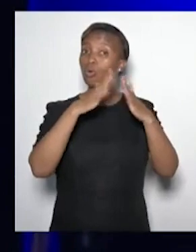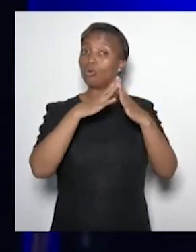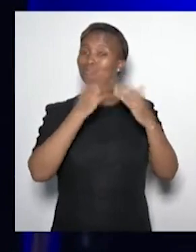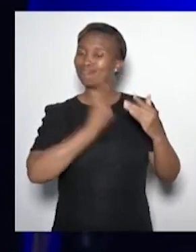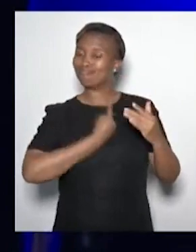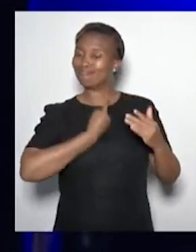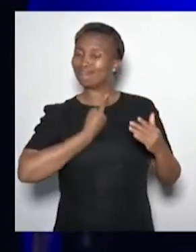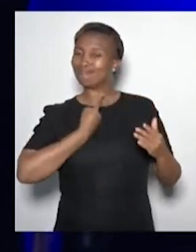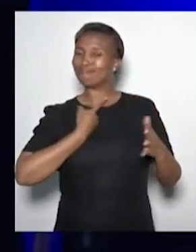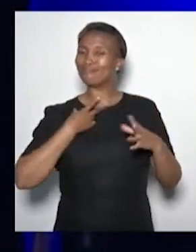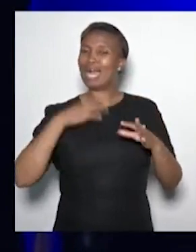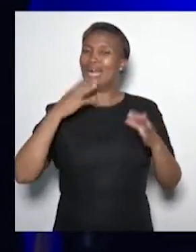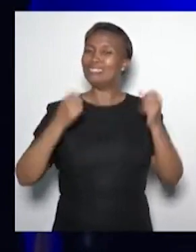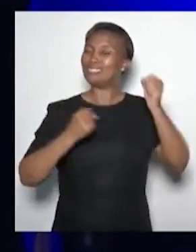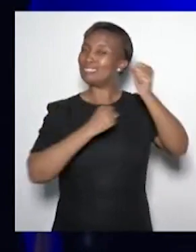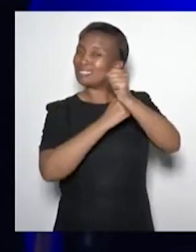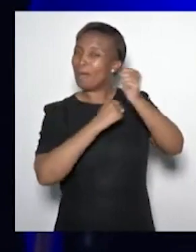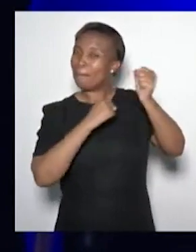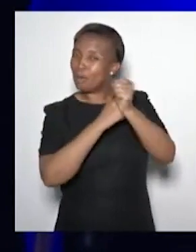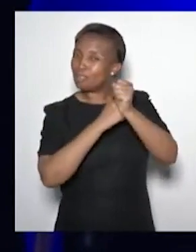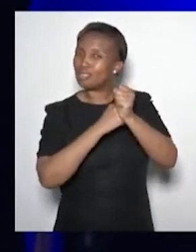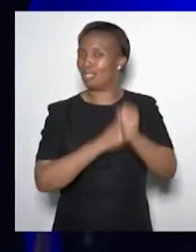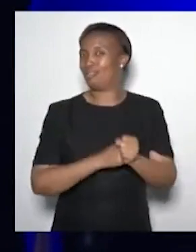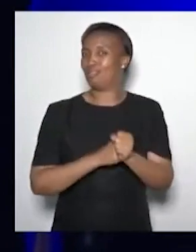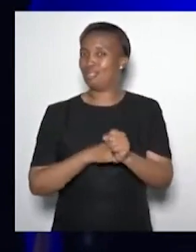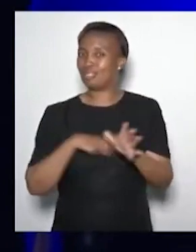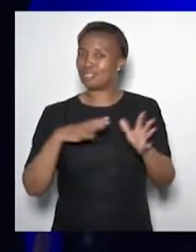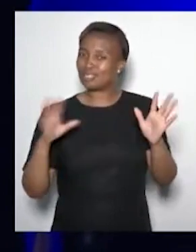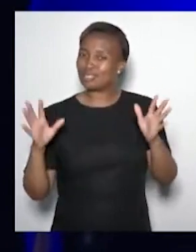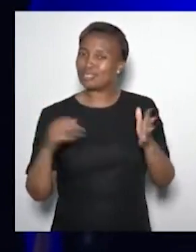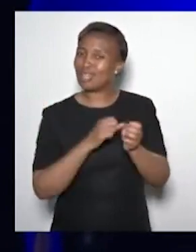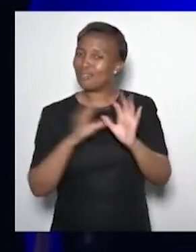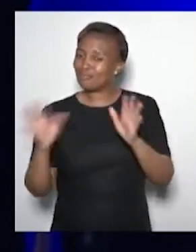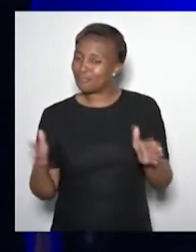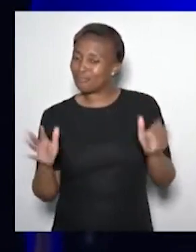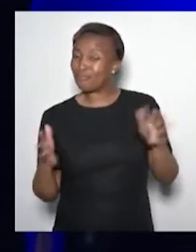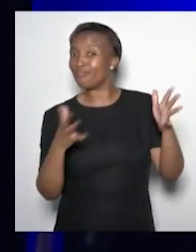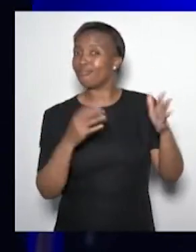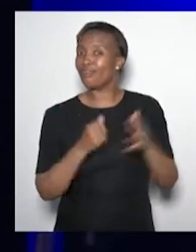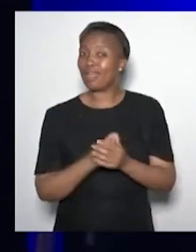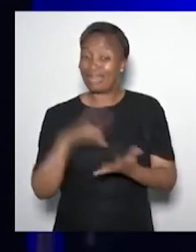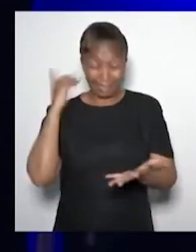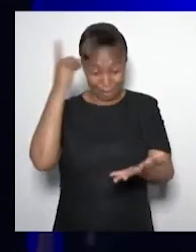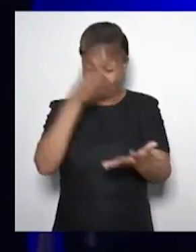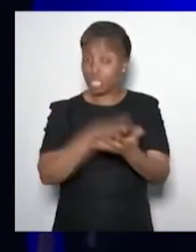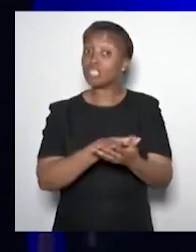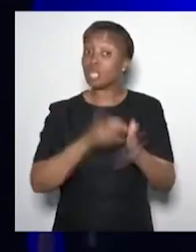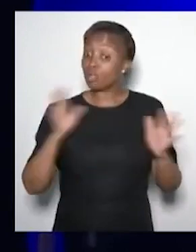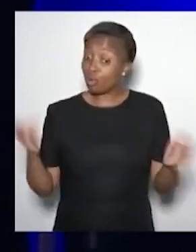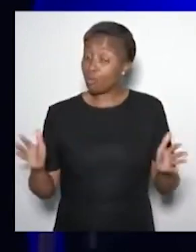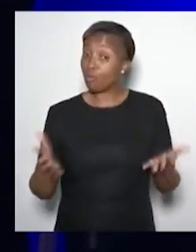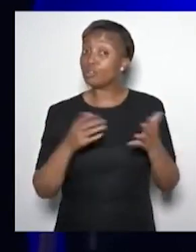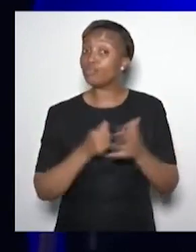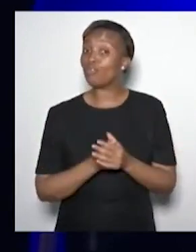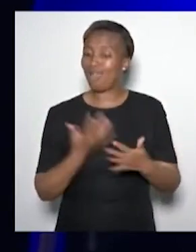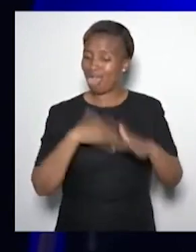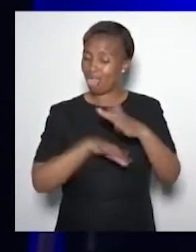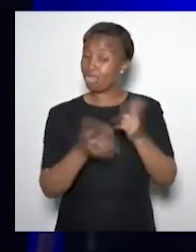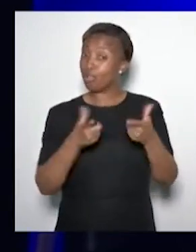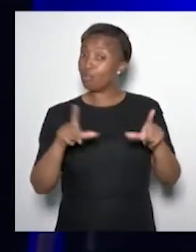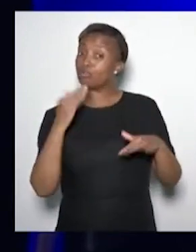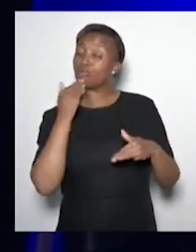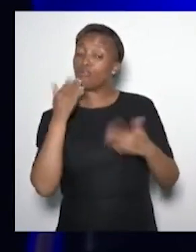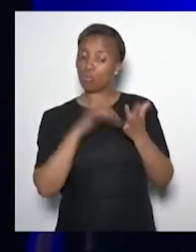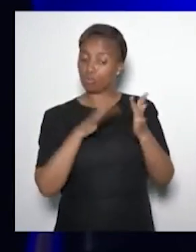self-governing, self-supporting, self-propagating, self-determination under the Lordship of Jesus.